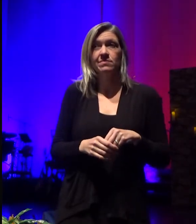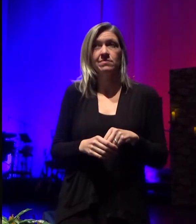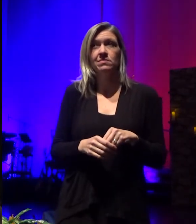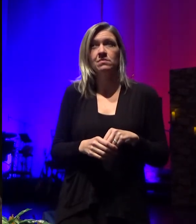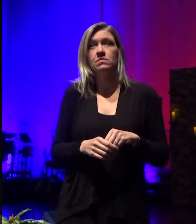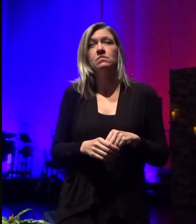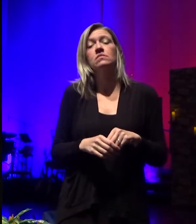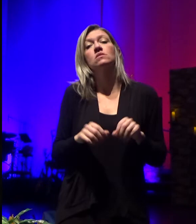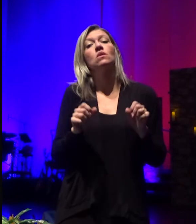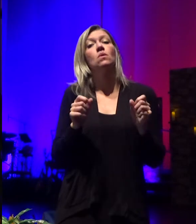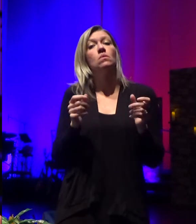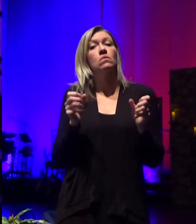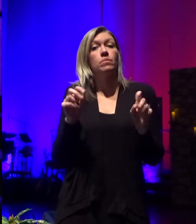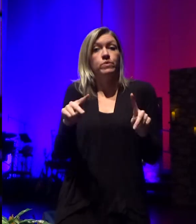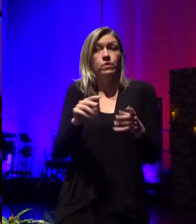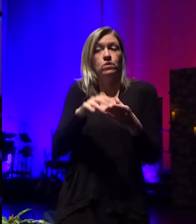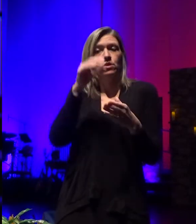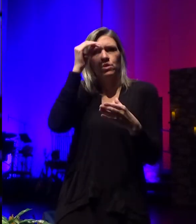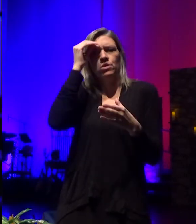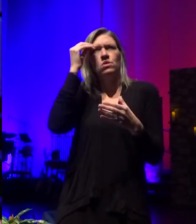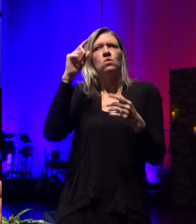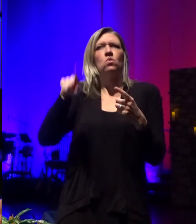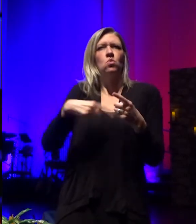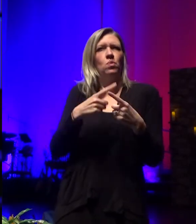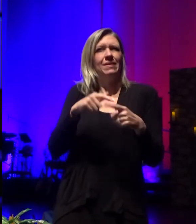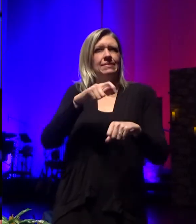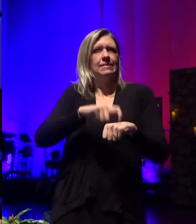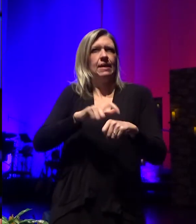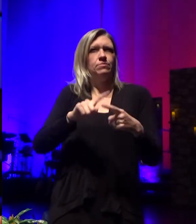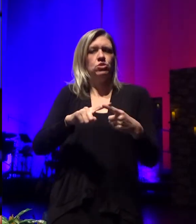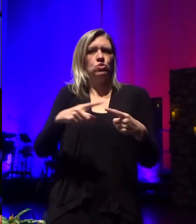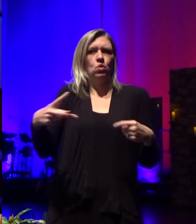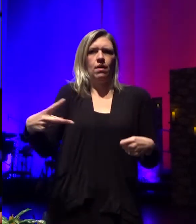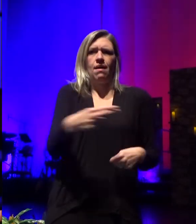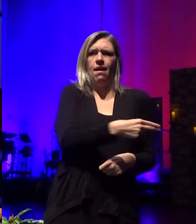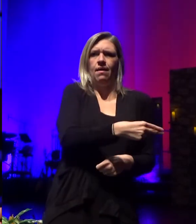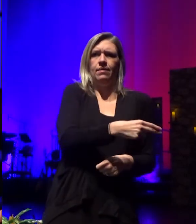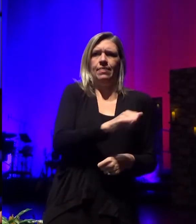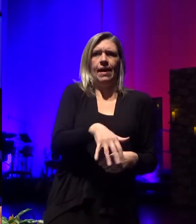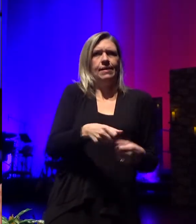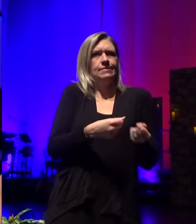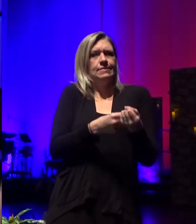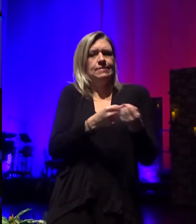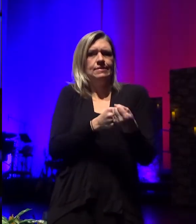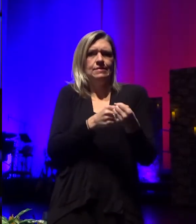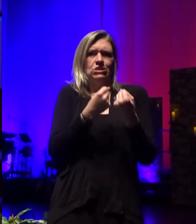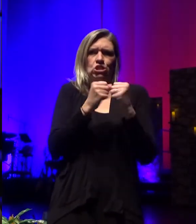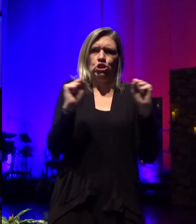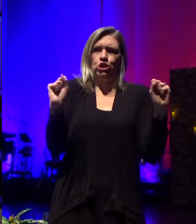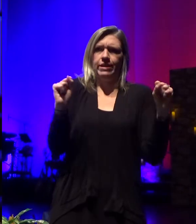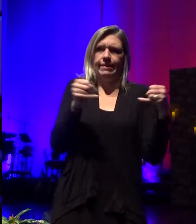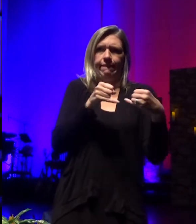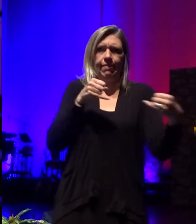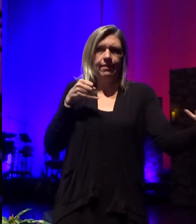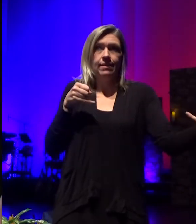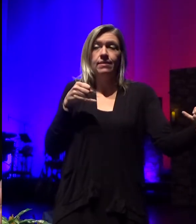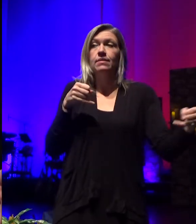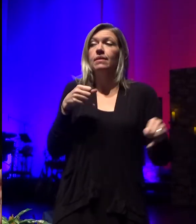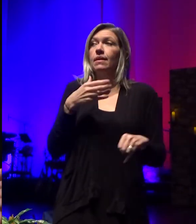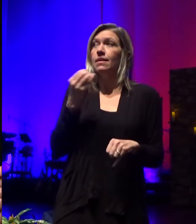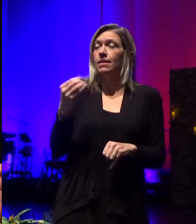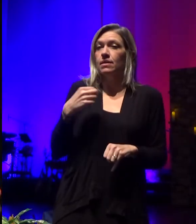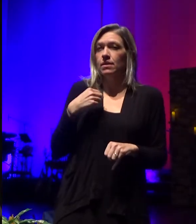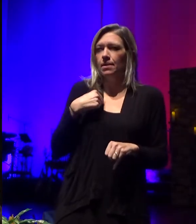what we get to learn is, when is it time to cut the security line? And am I alert to when a